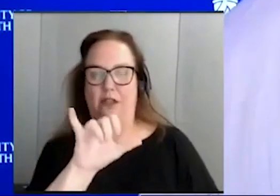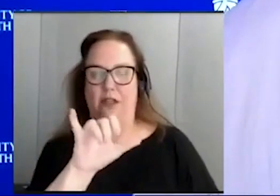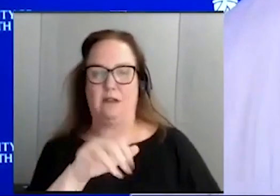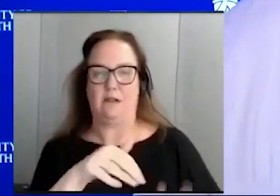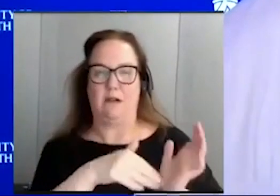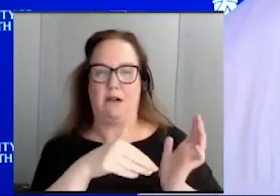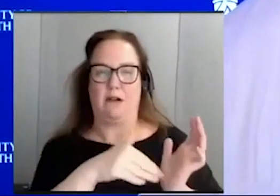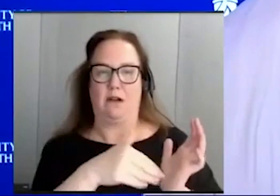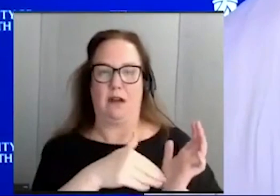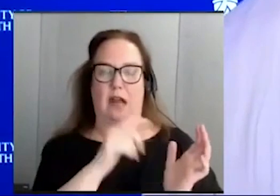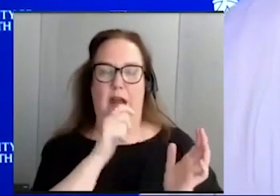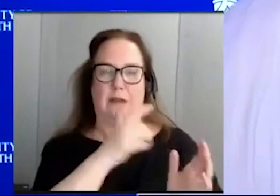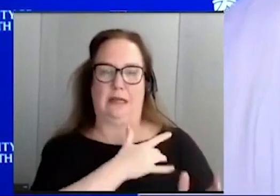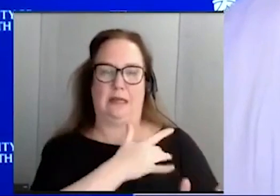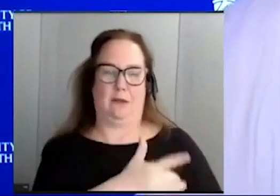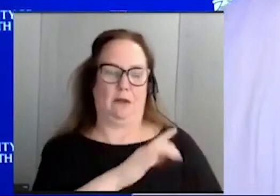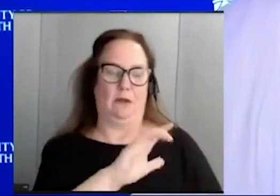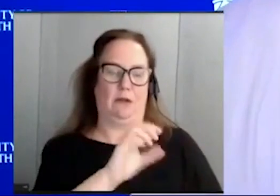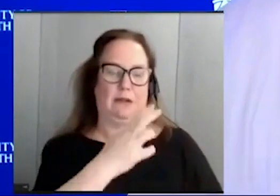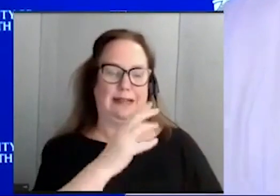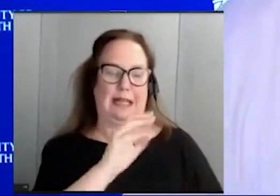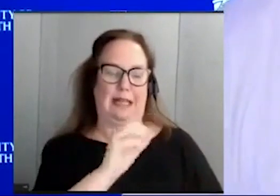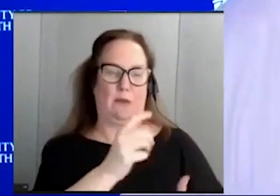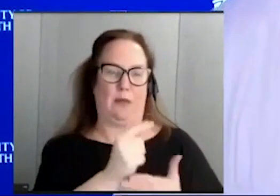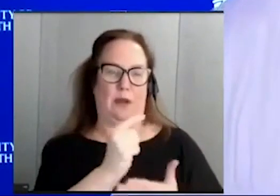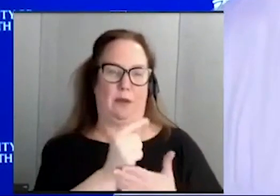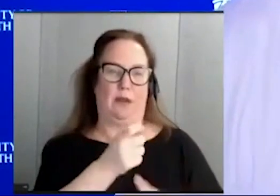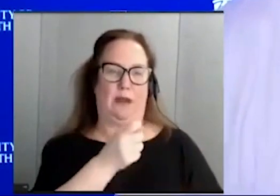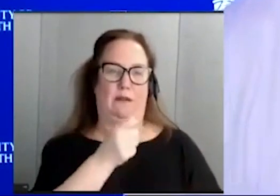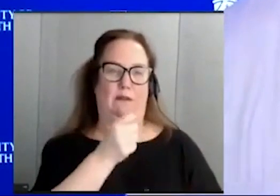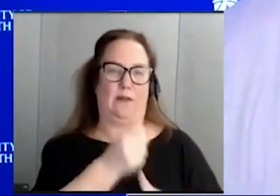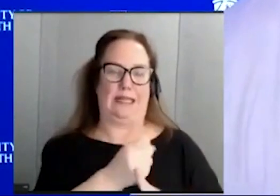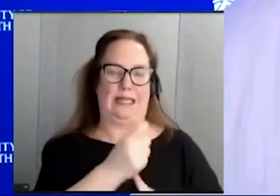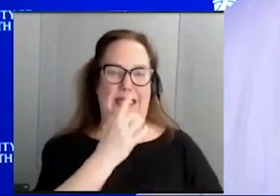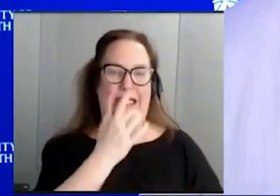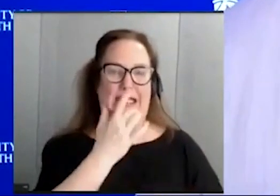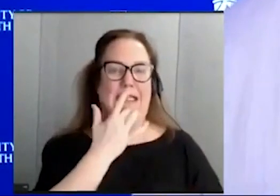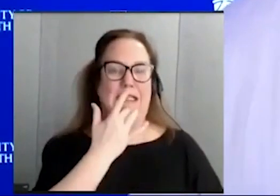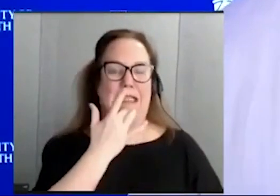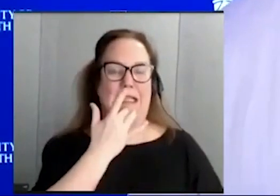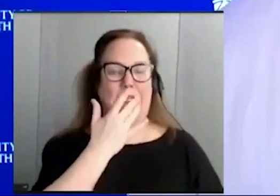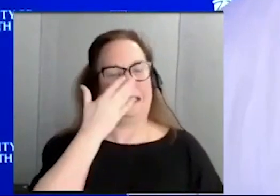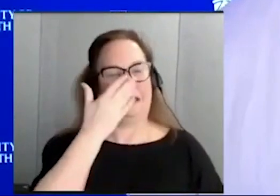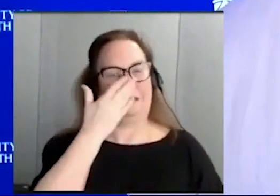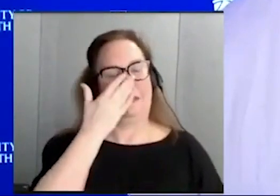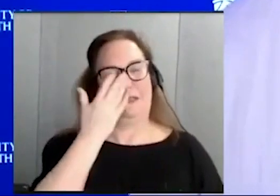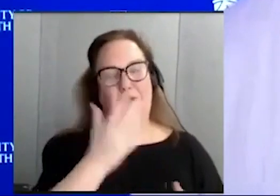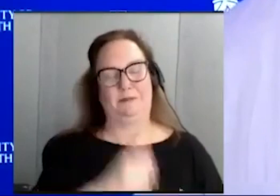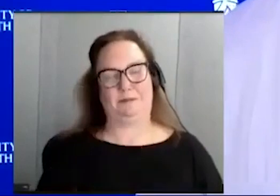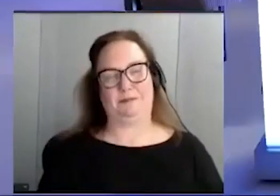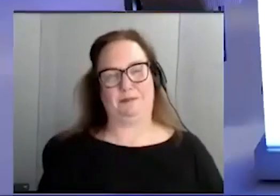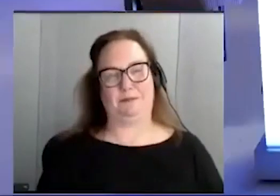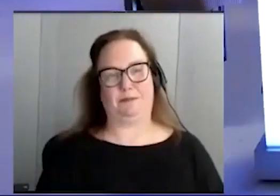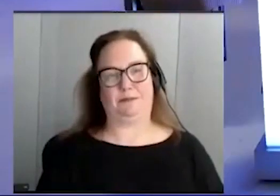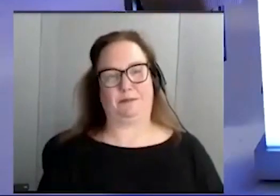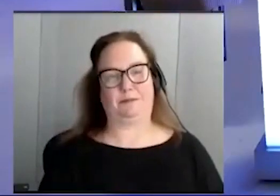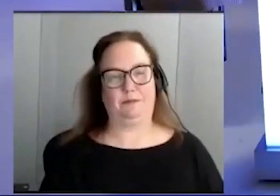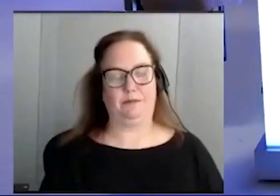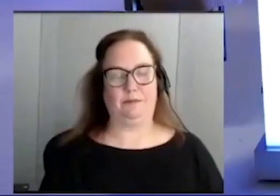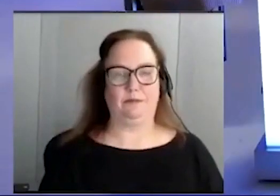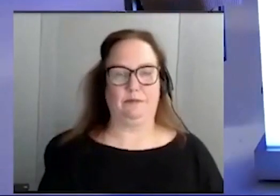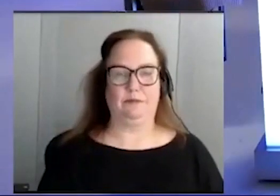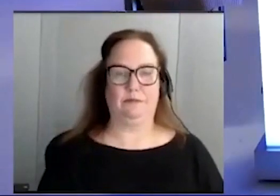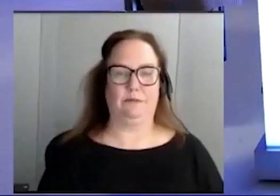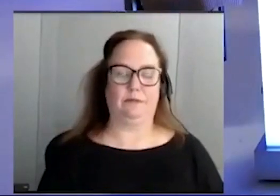of typical chemotherapy really affecting taste and smell either for a positive or in a negative sense. Deb is curious, for those who are